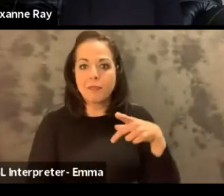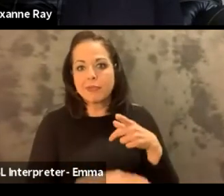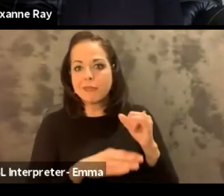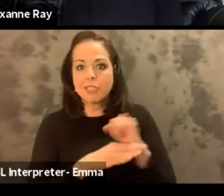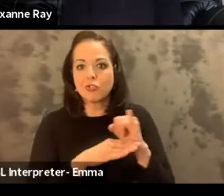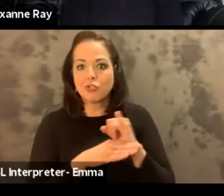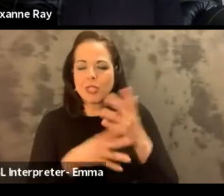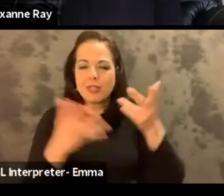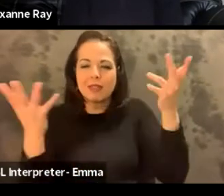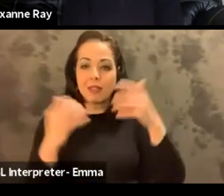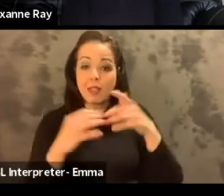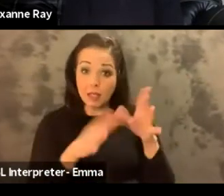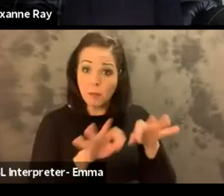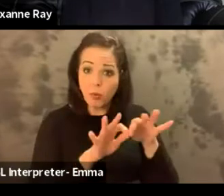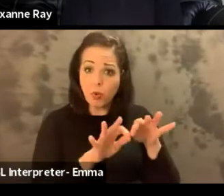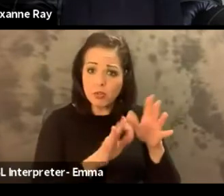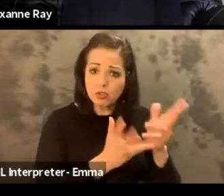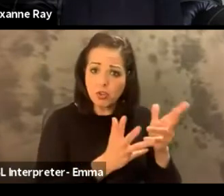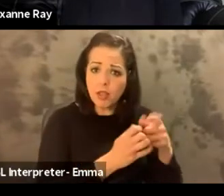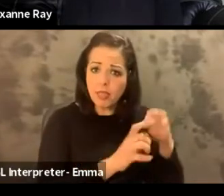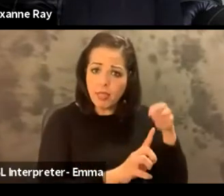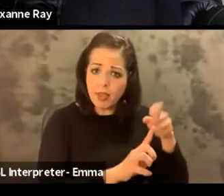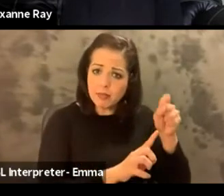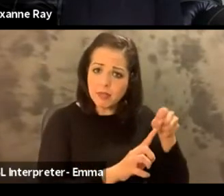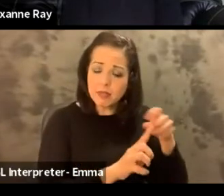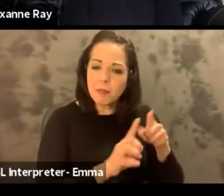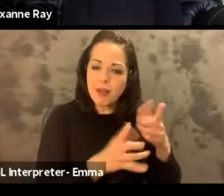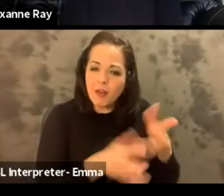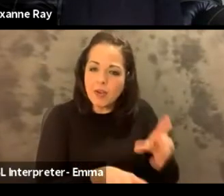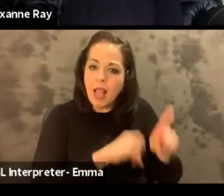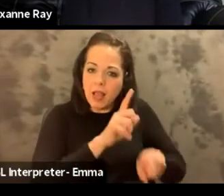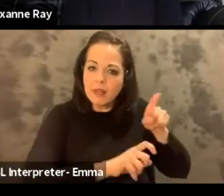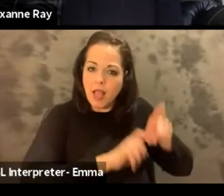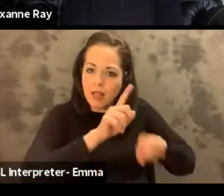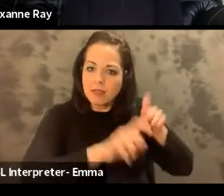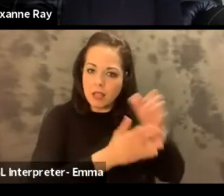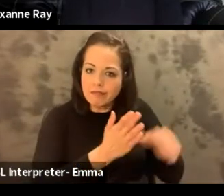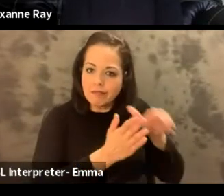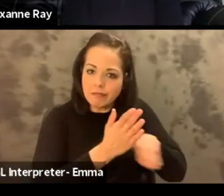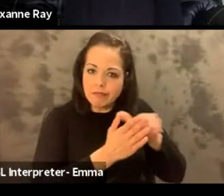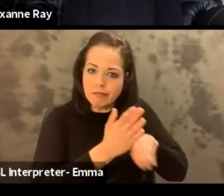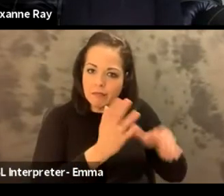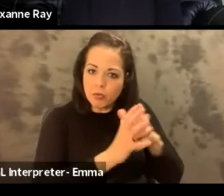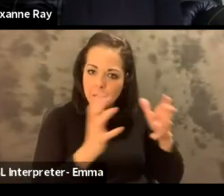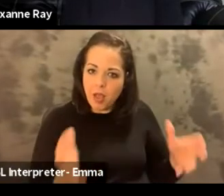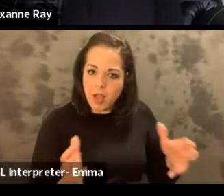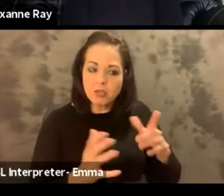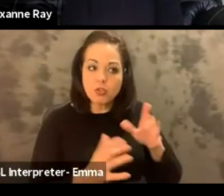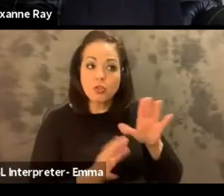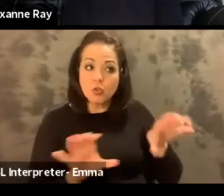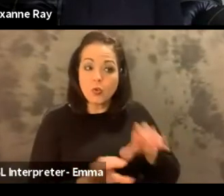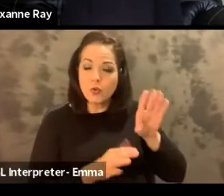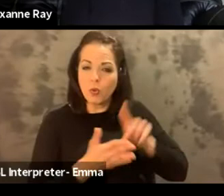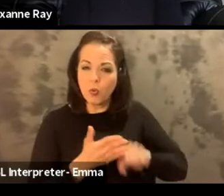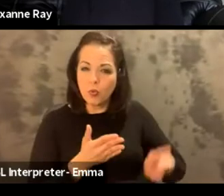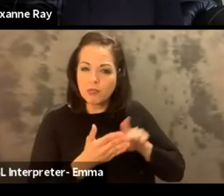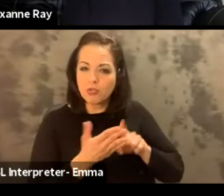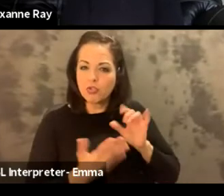And while it's like important to talk about that, if that's already been asked a bunch of times, you know, doing your research and making sure